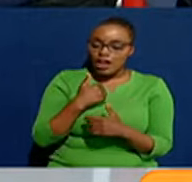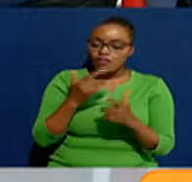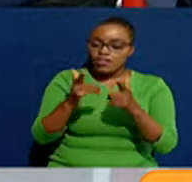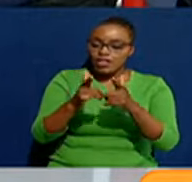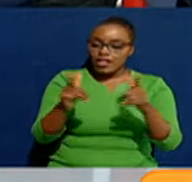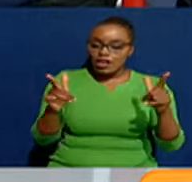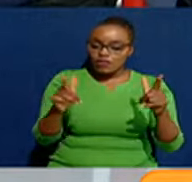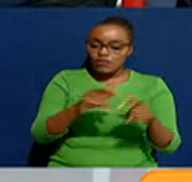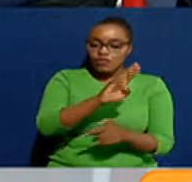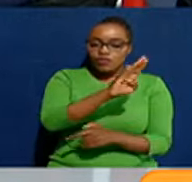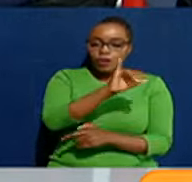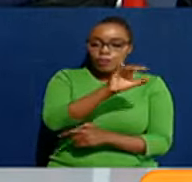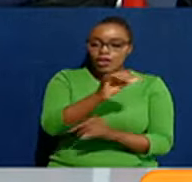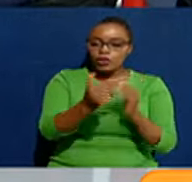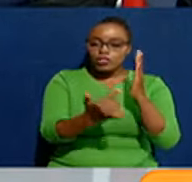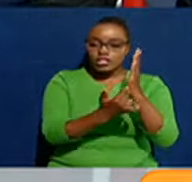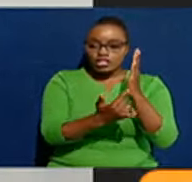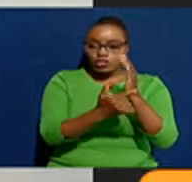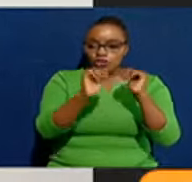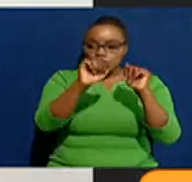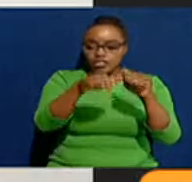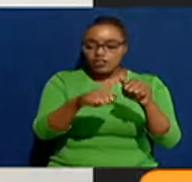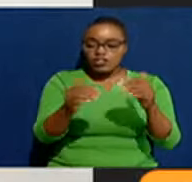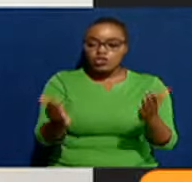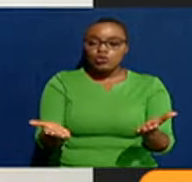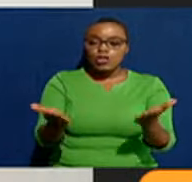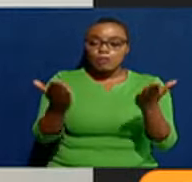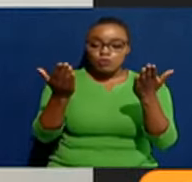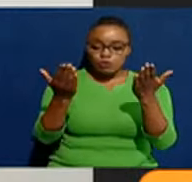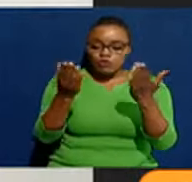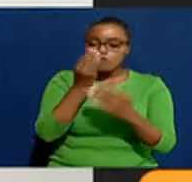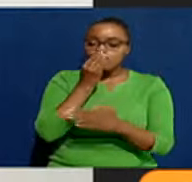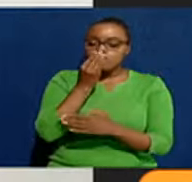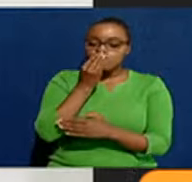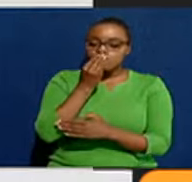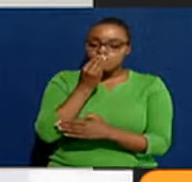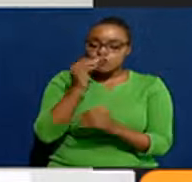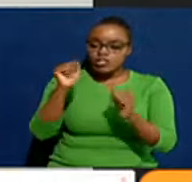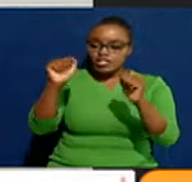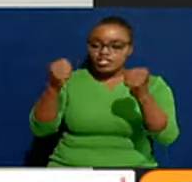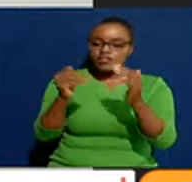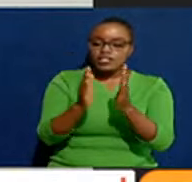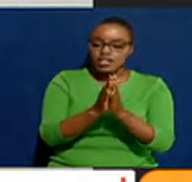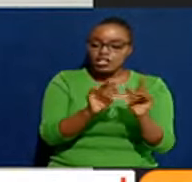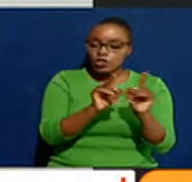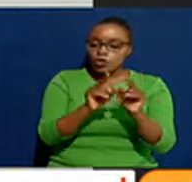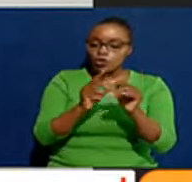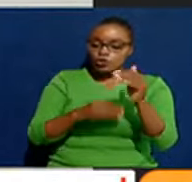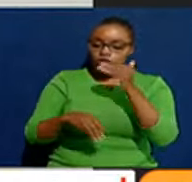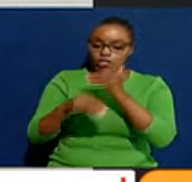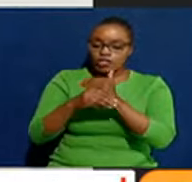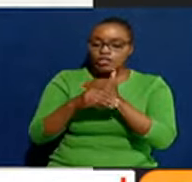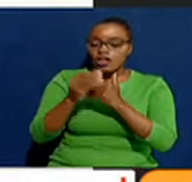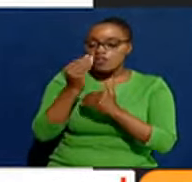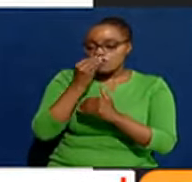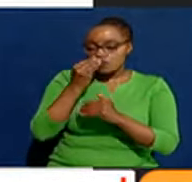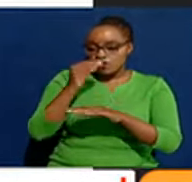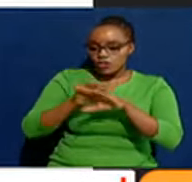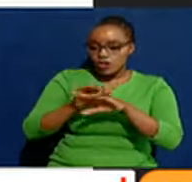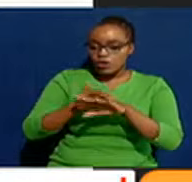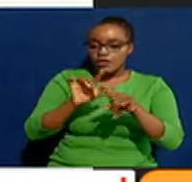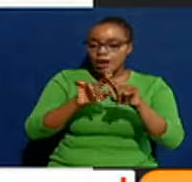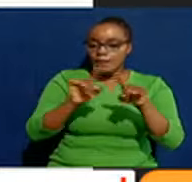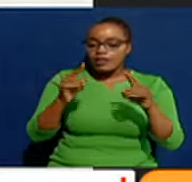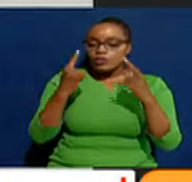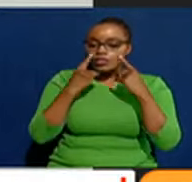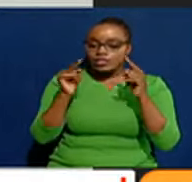for biotechnology to improve food safety and increase nutrients. But we seem